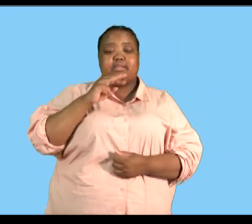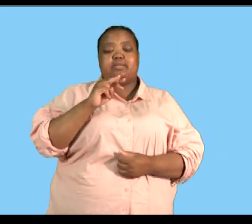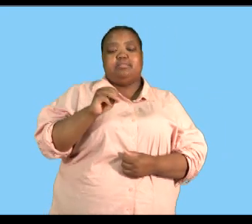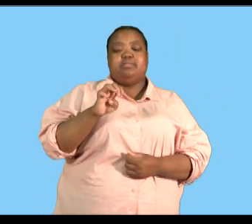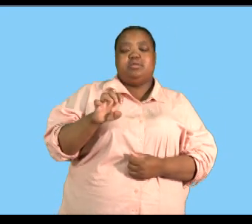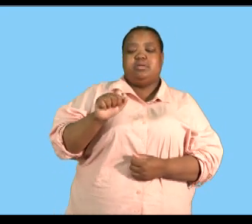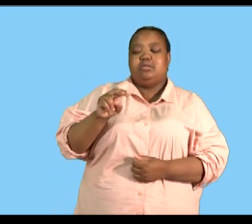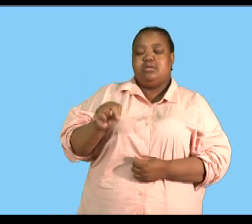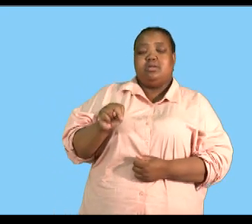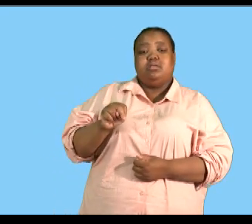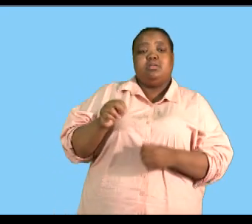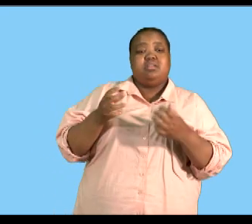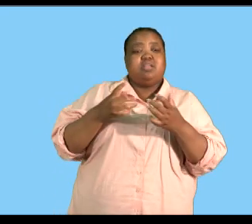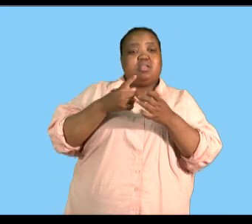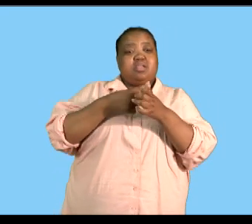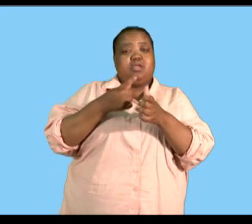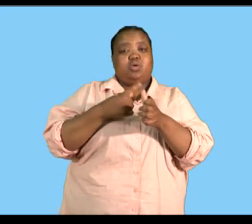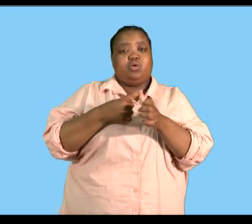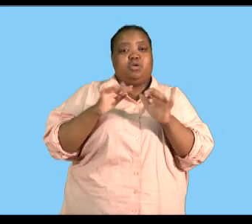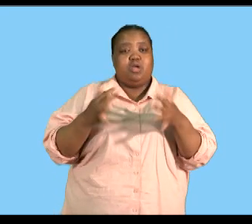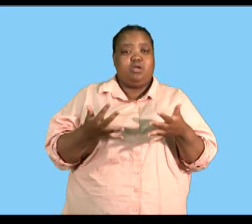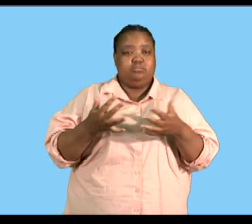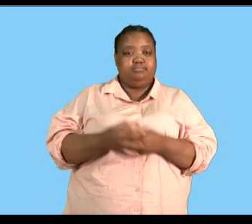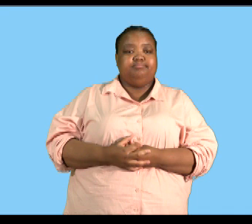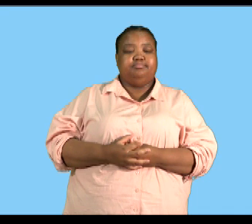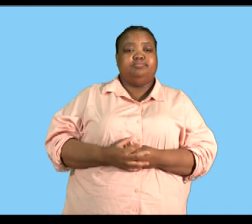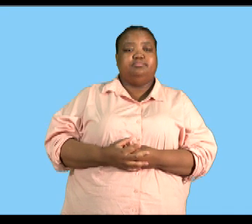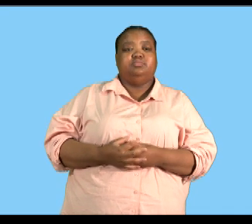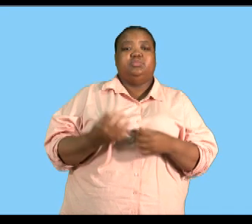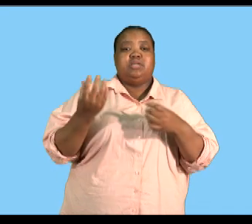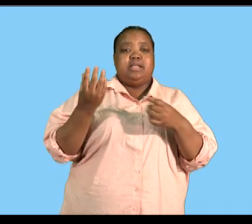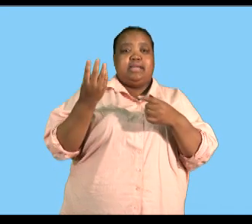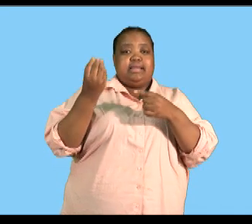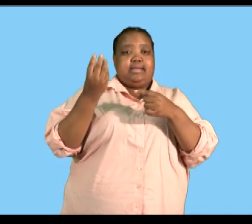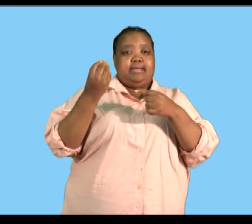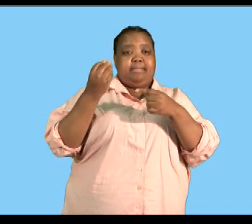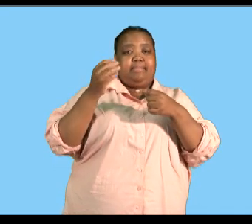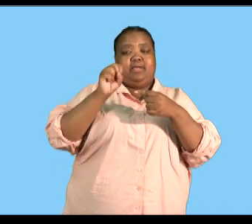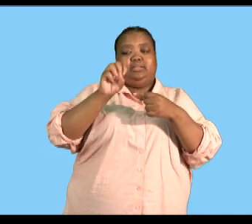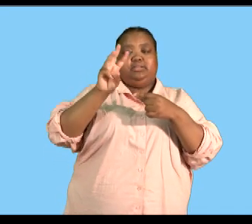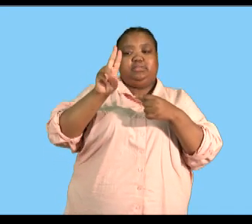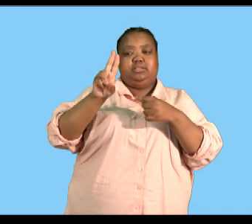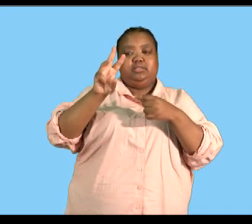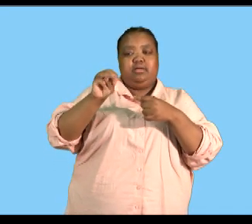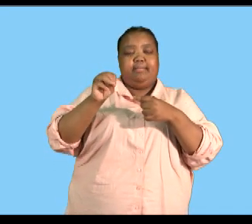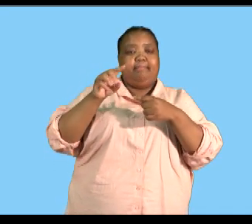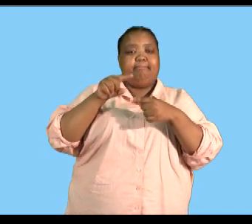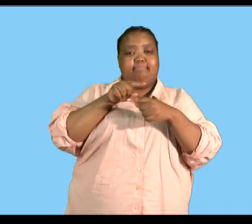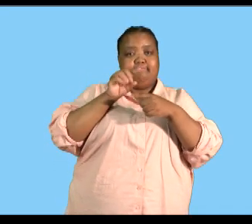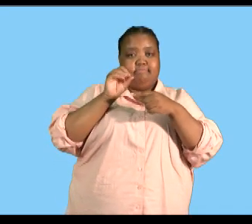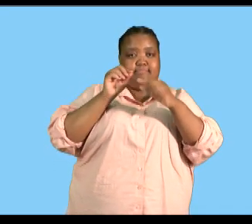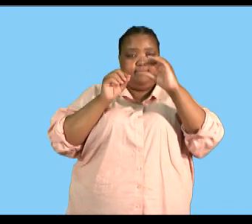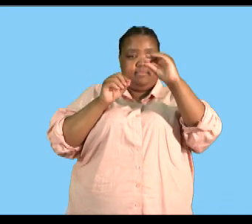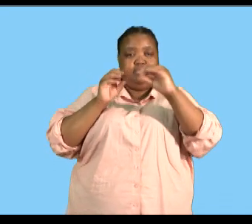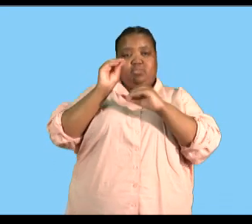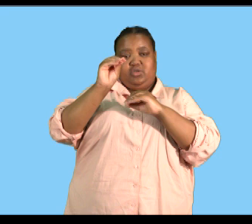calculate the mean, what you do, you are going to have the sum being divided by the total number